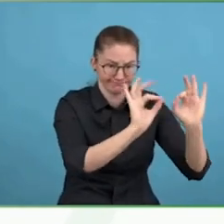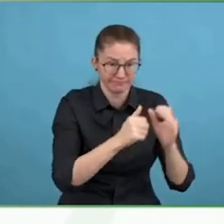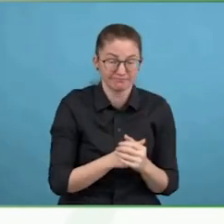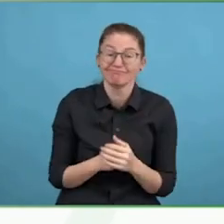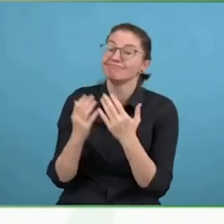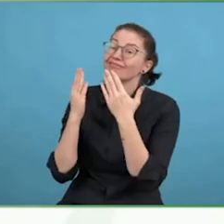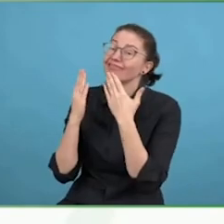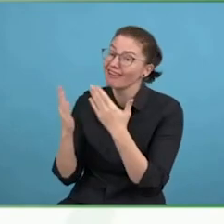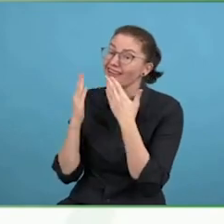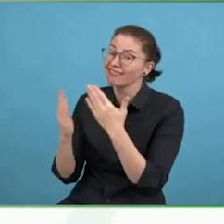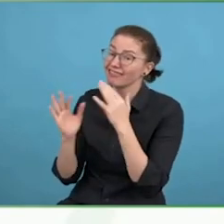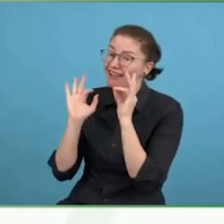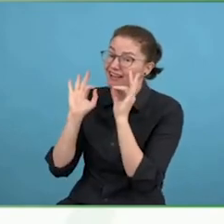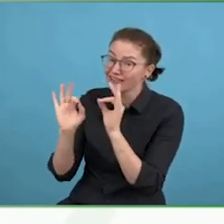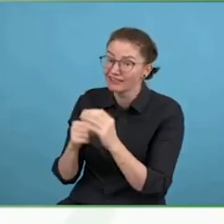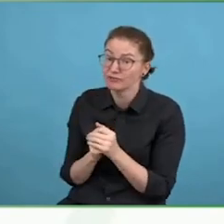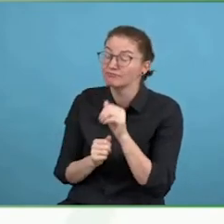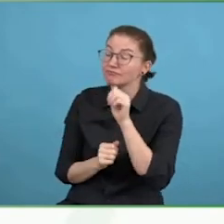Can you hear me, Ali?